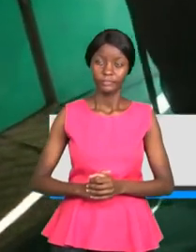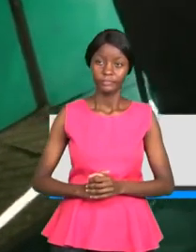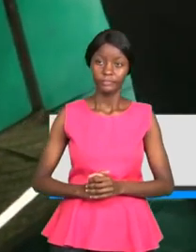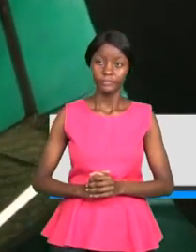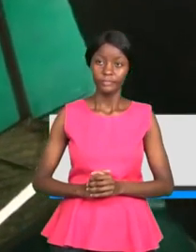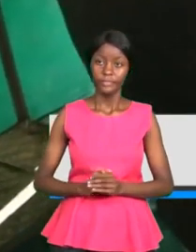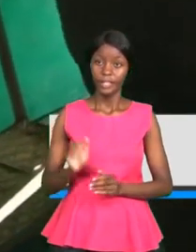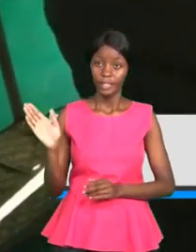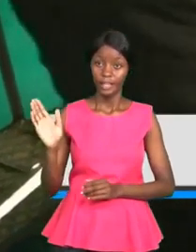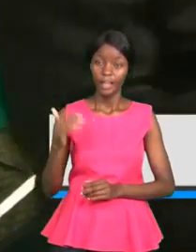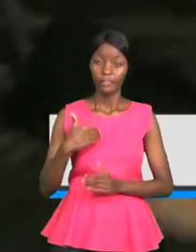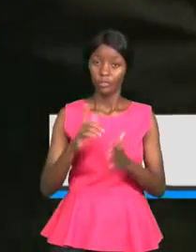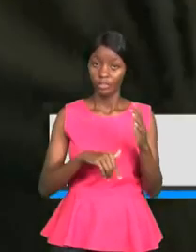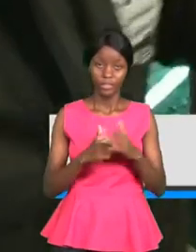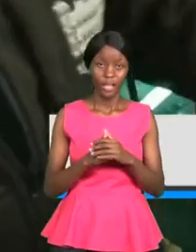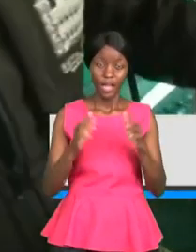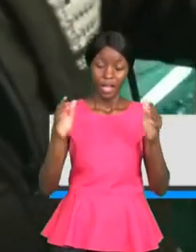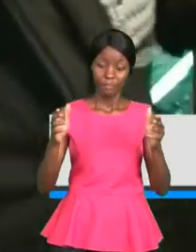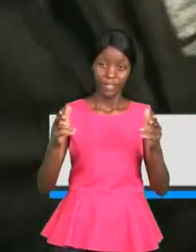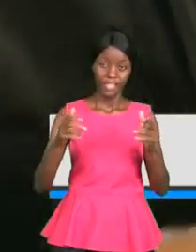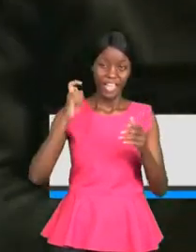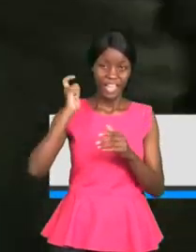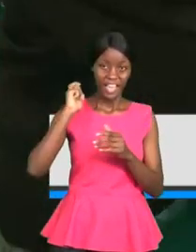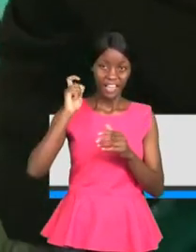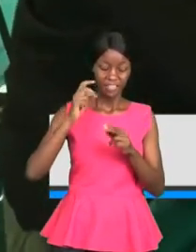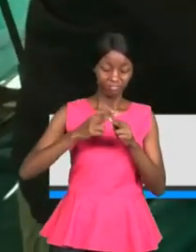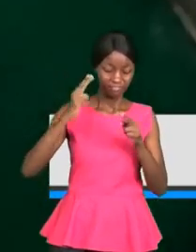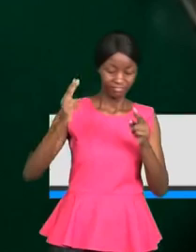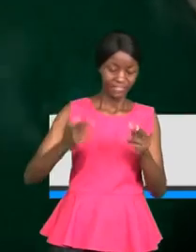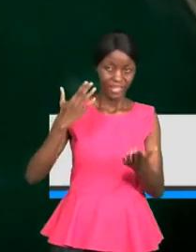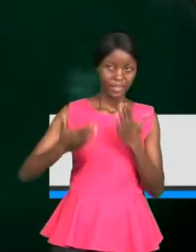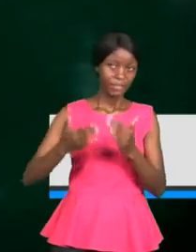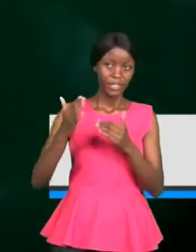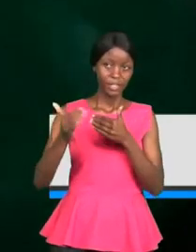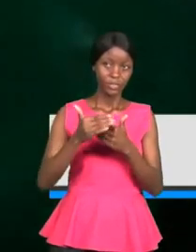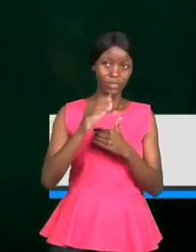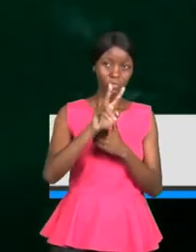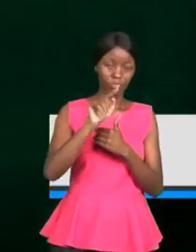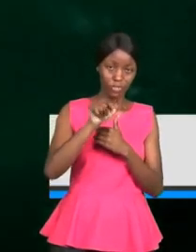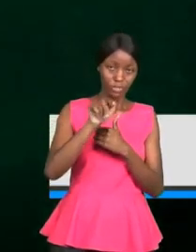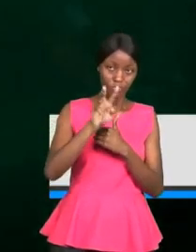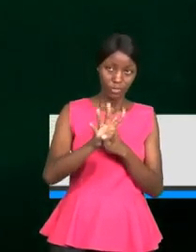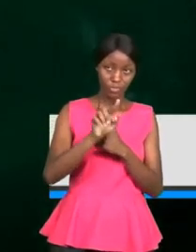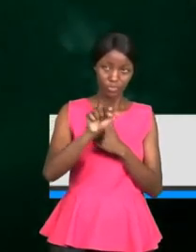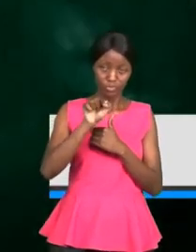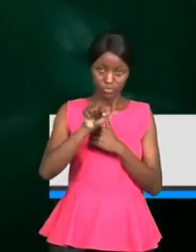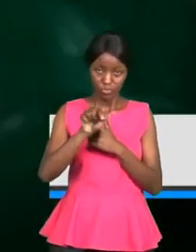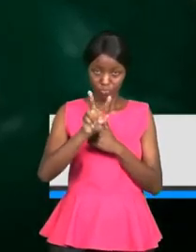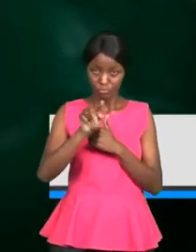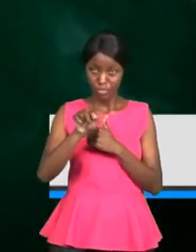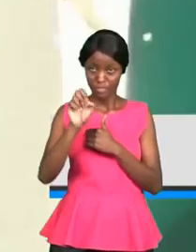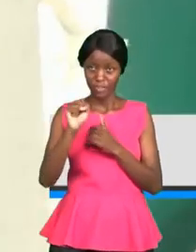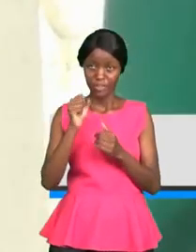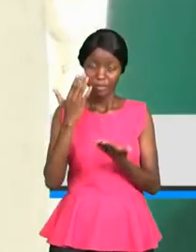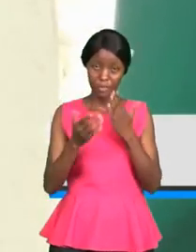So here we have a slightly larger egg size, so we are maybe on a 2.4 to 2.5. We are going to check. We need